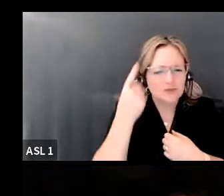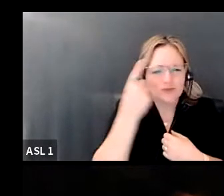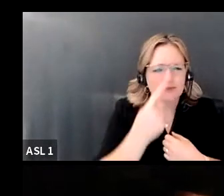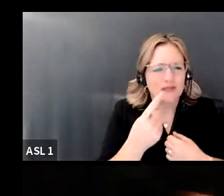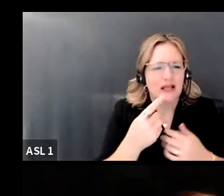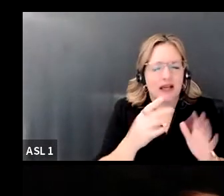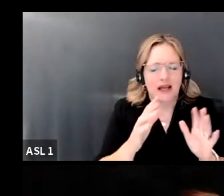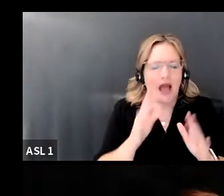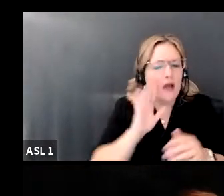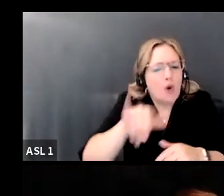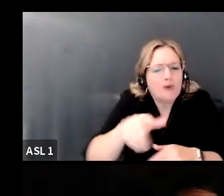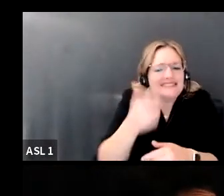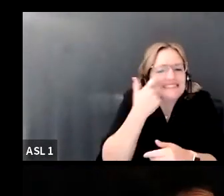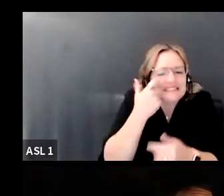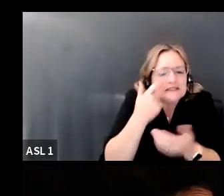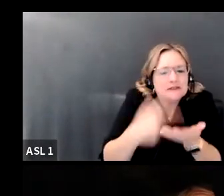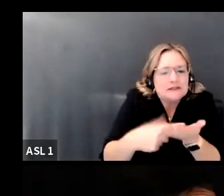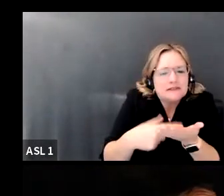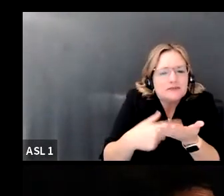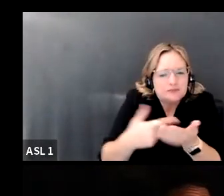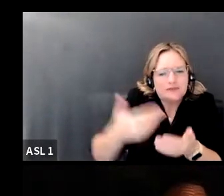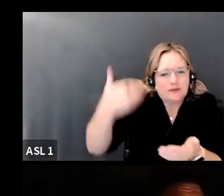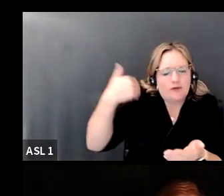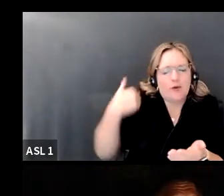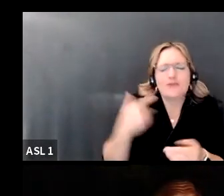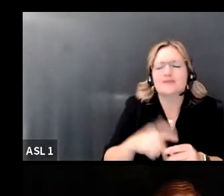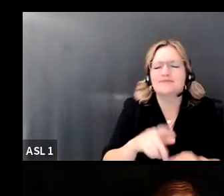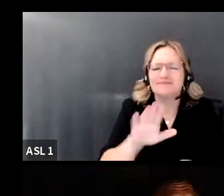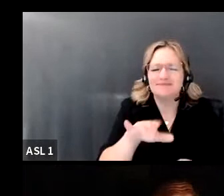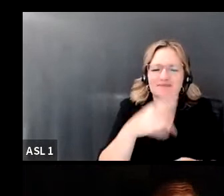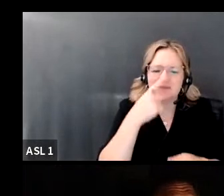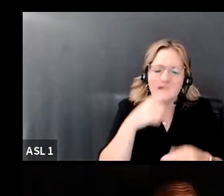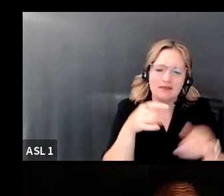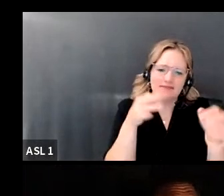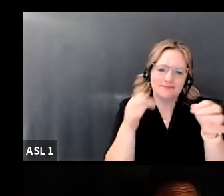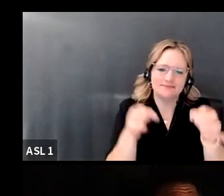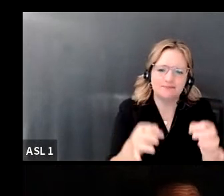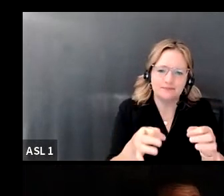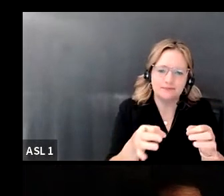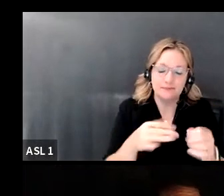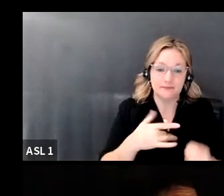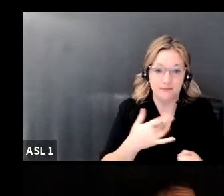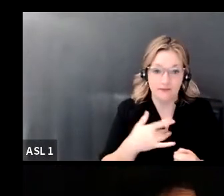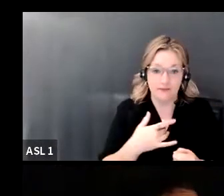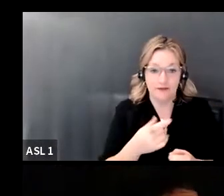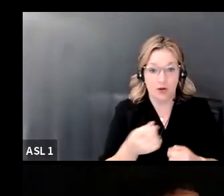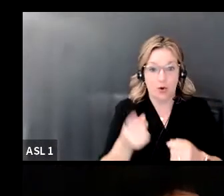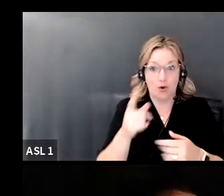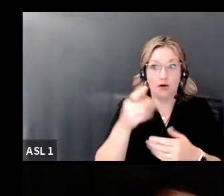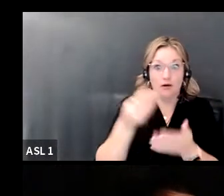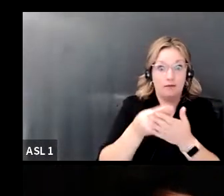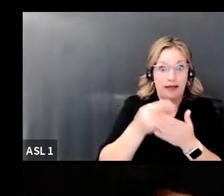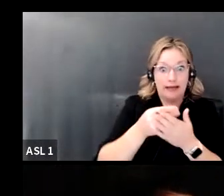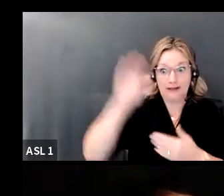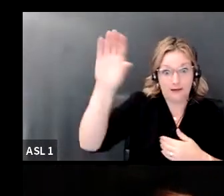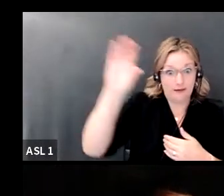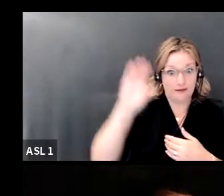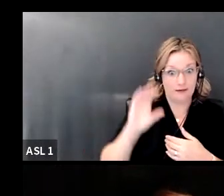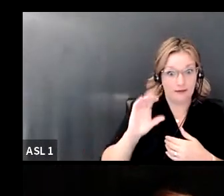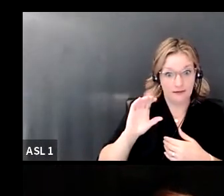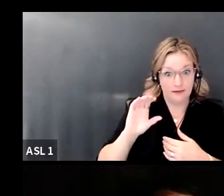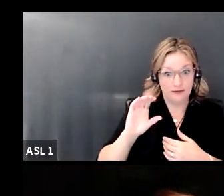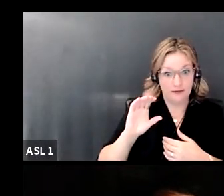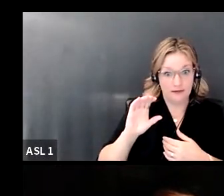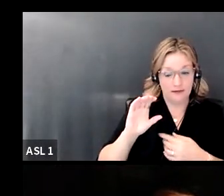had a bit of discussion about this before so i'm just wondering if you could speak to whether the dollars that we are receiving in terms of